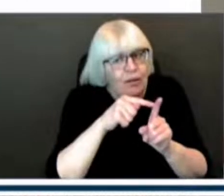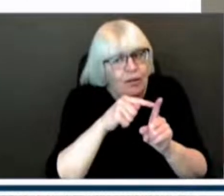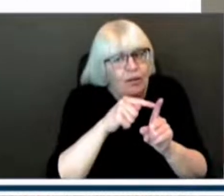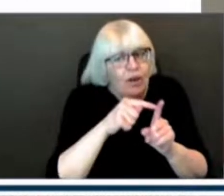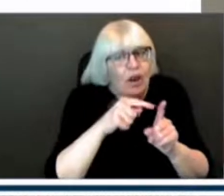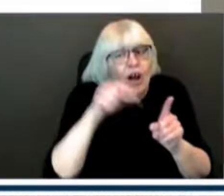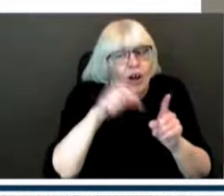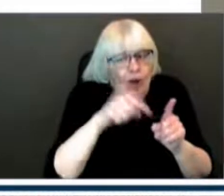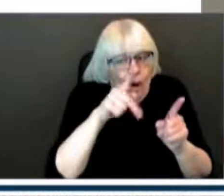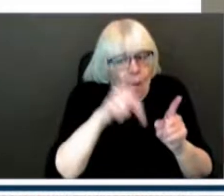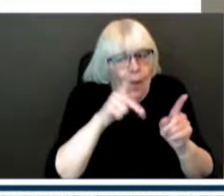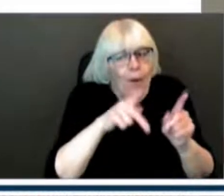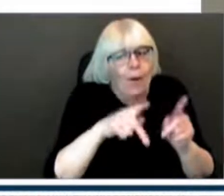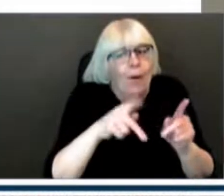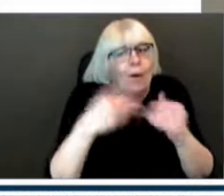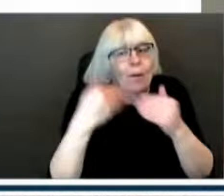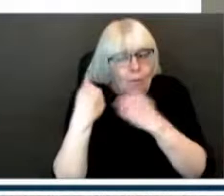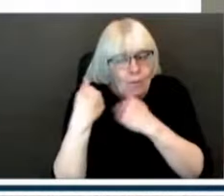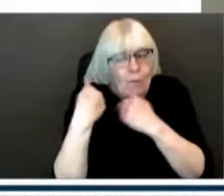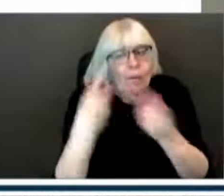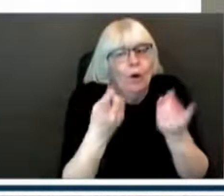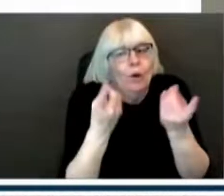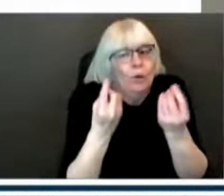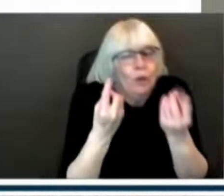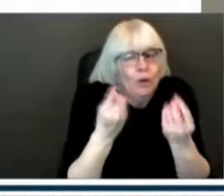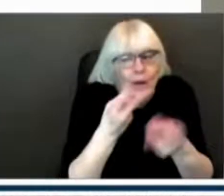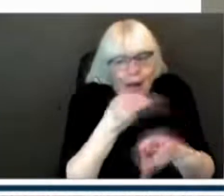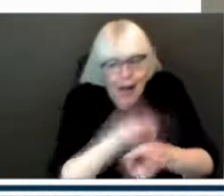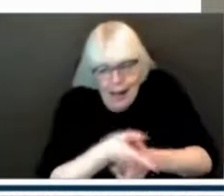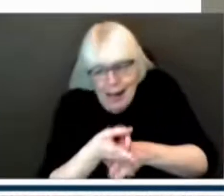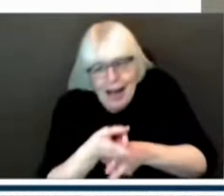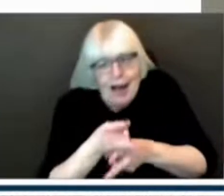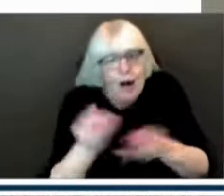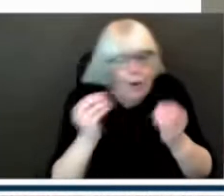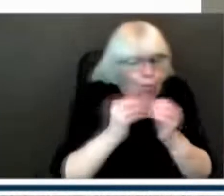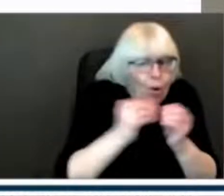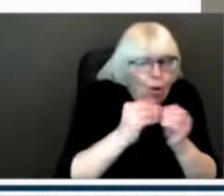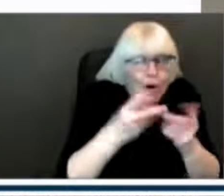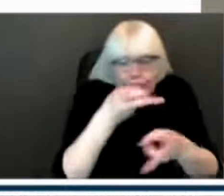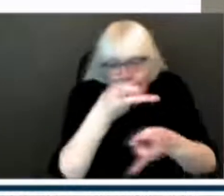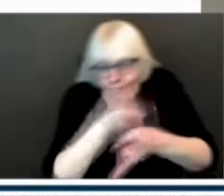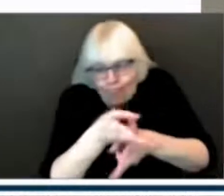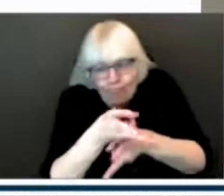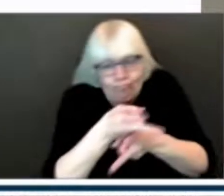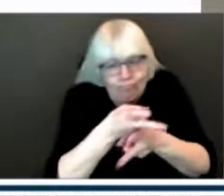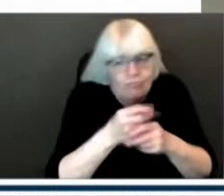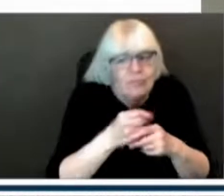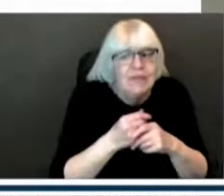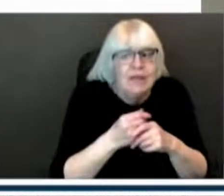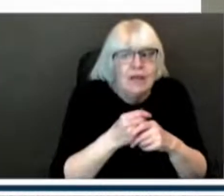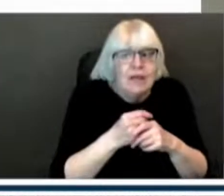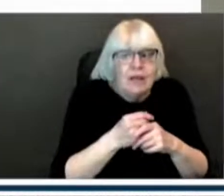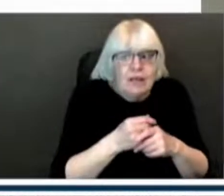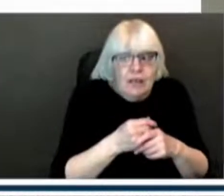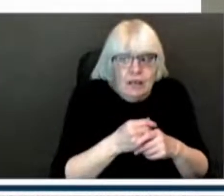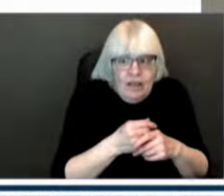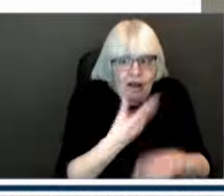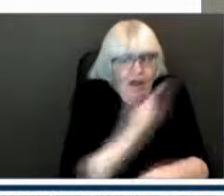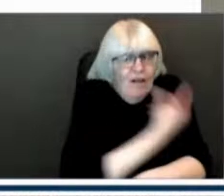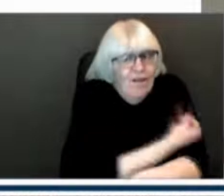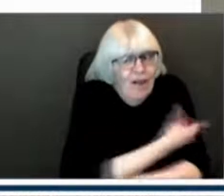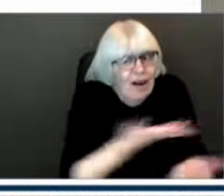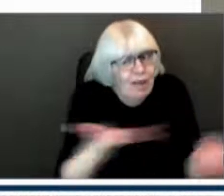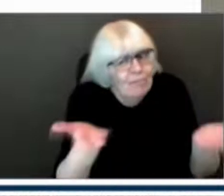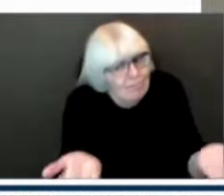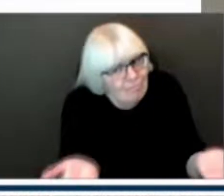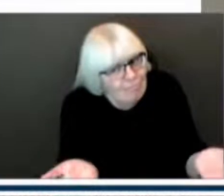us, what are our obligations about starting with us getting vaccinated. us taking more precautions when, say,